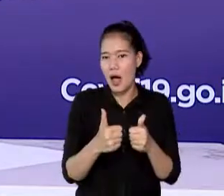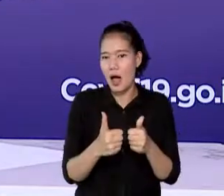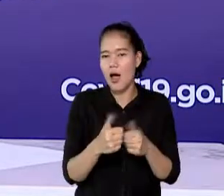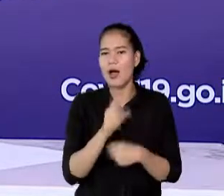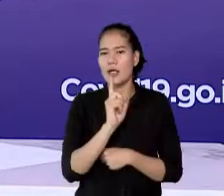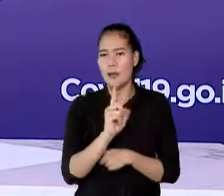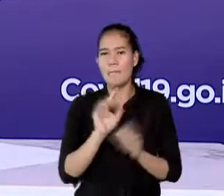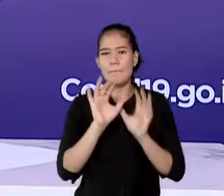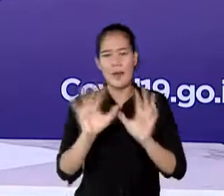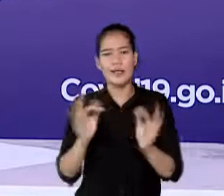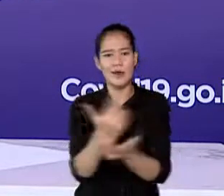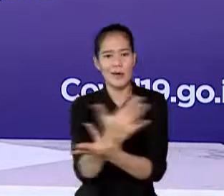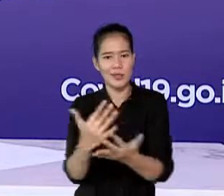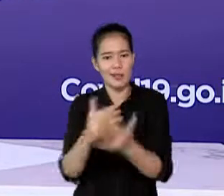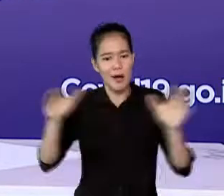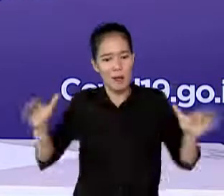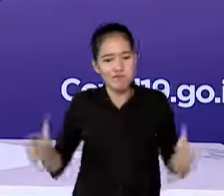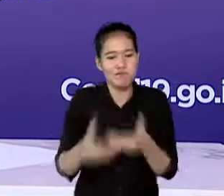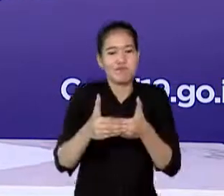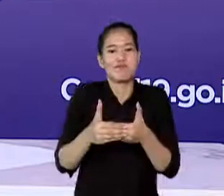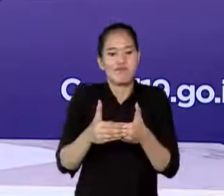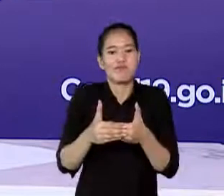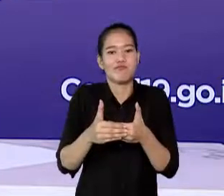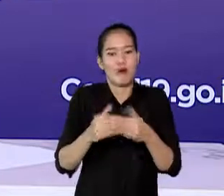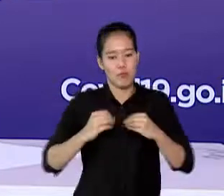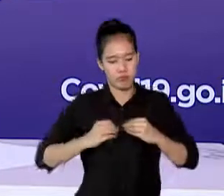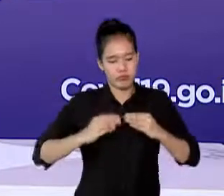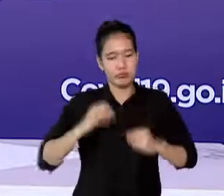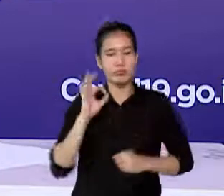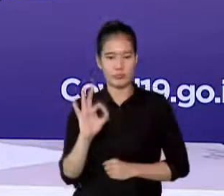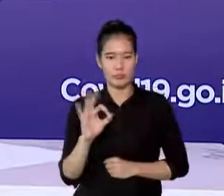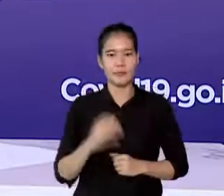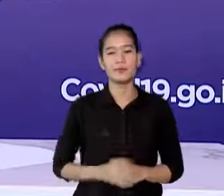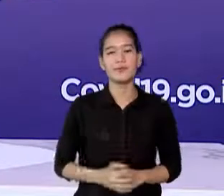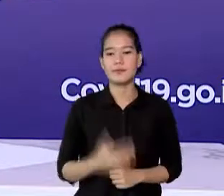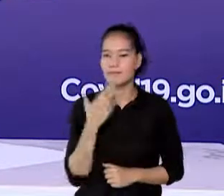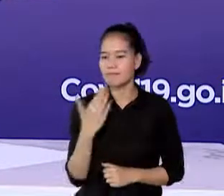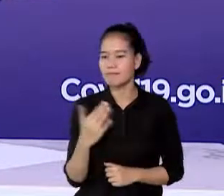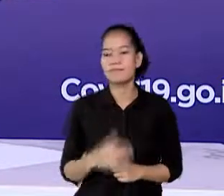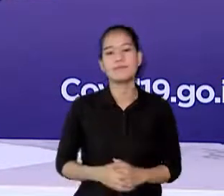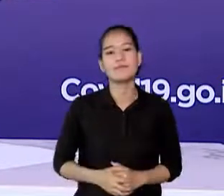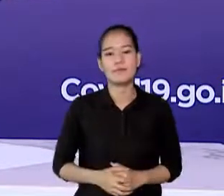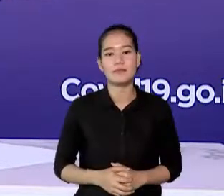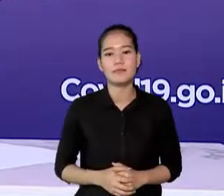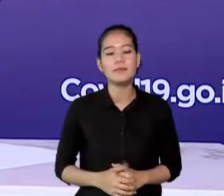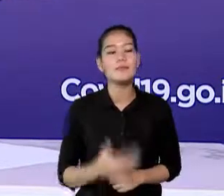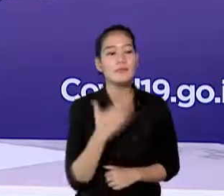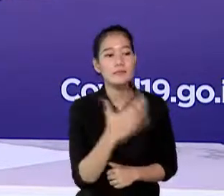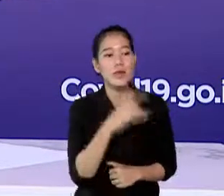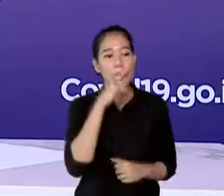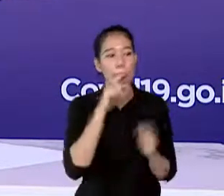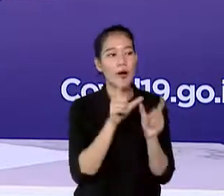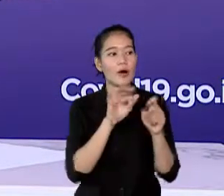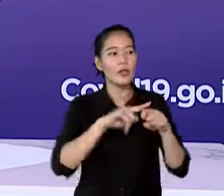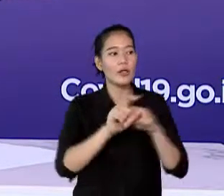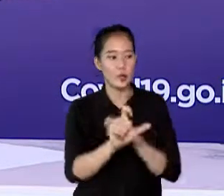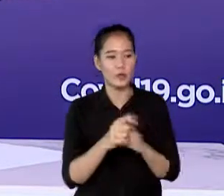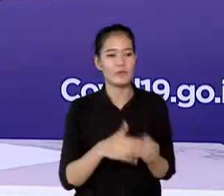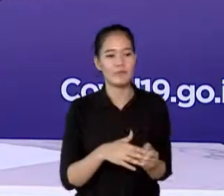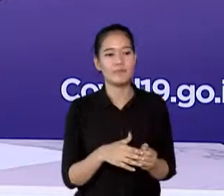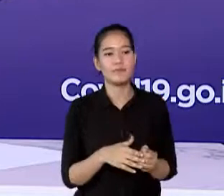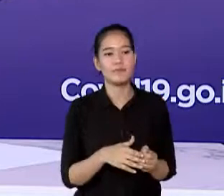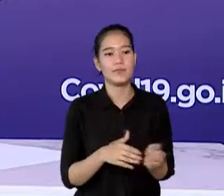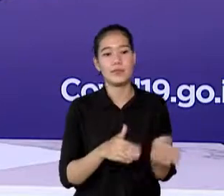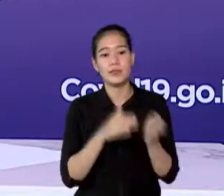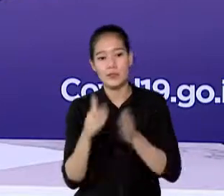many Indonesians can be protected from the virus. Thank you. Thank you, Professor. Following up to